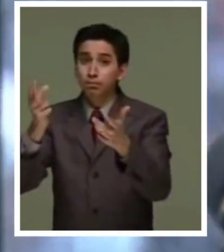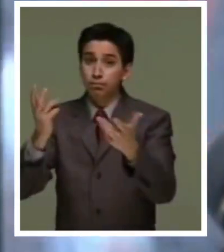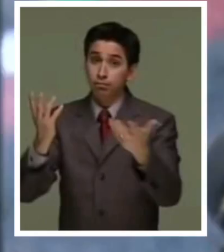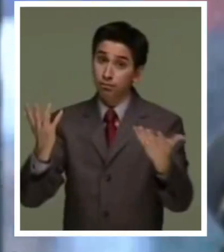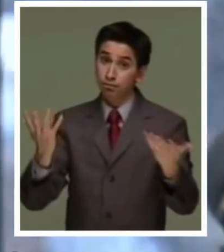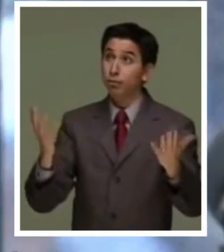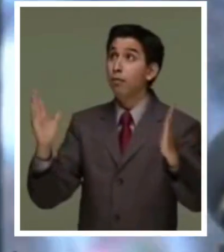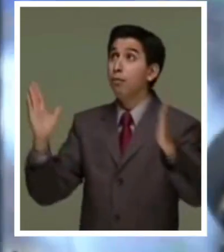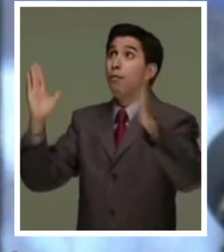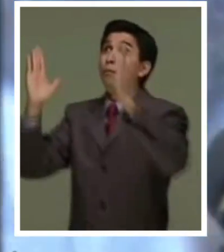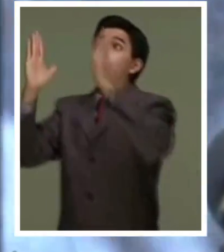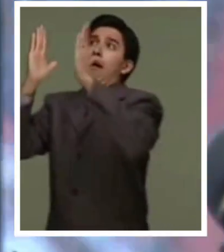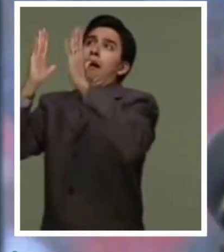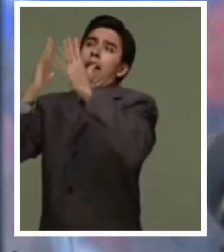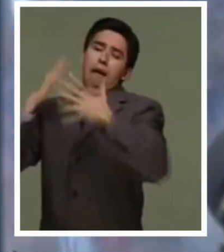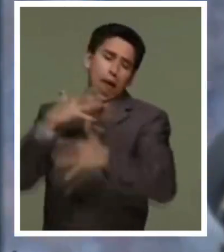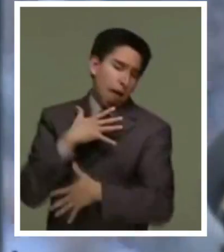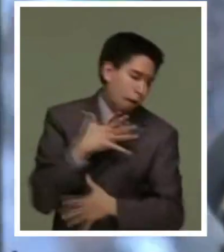dignity.